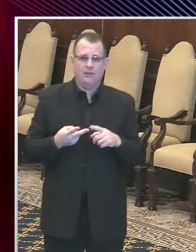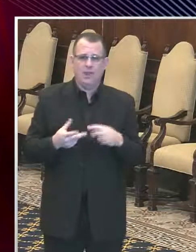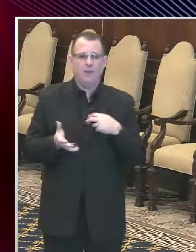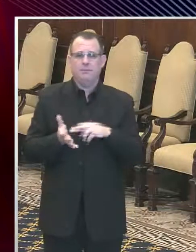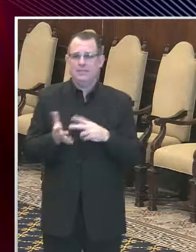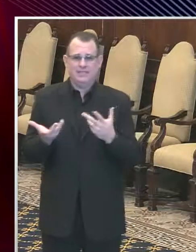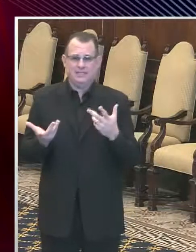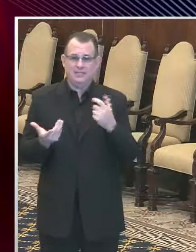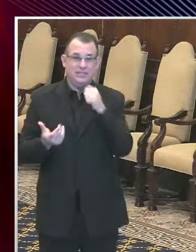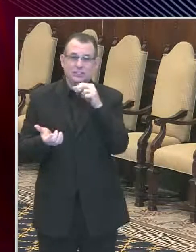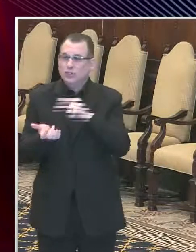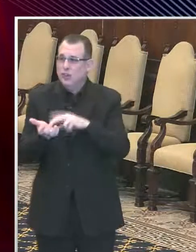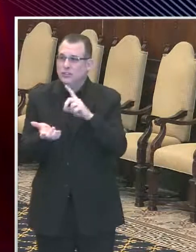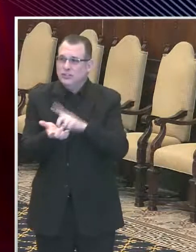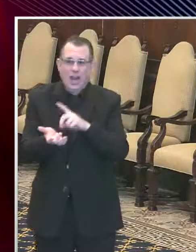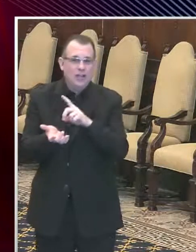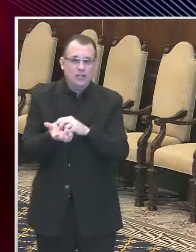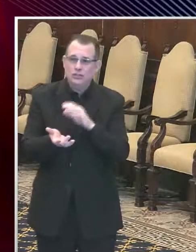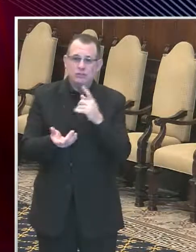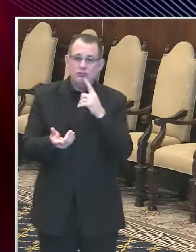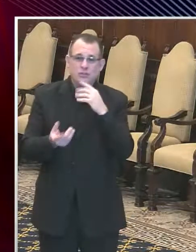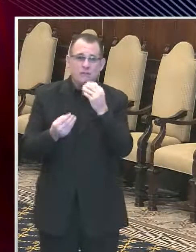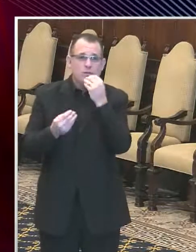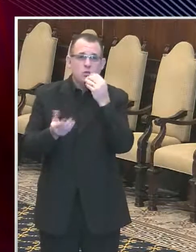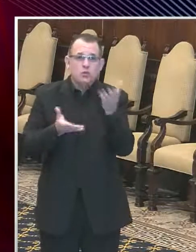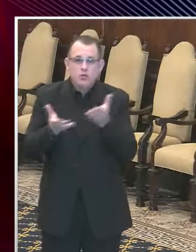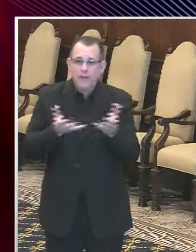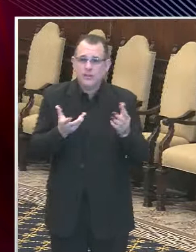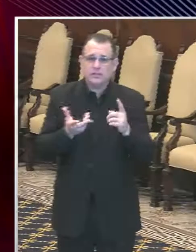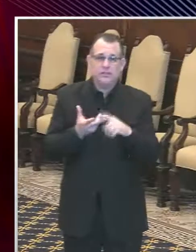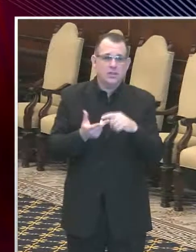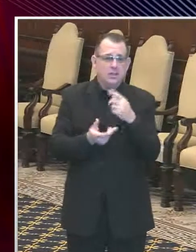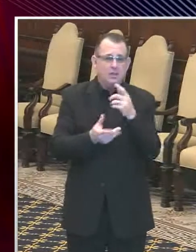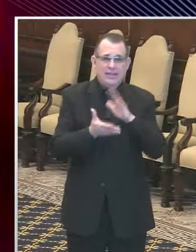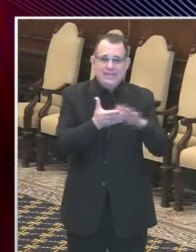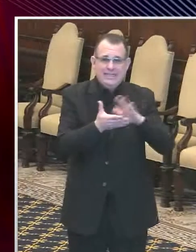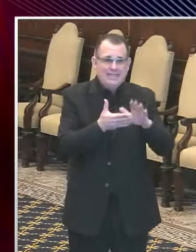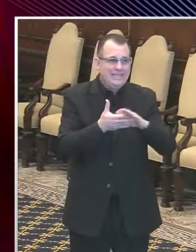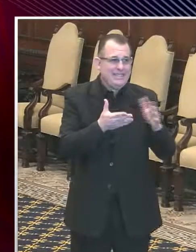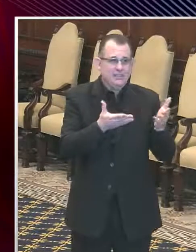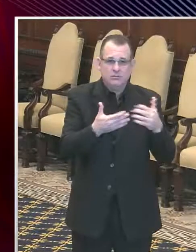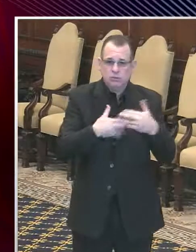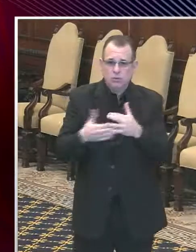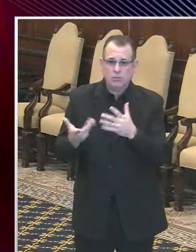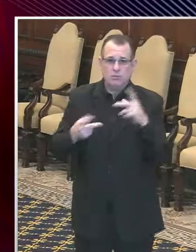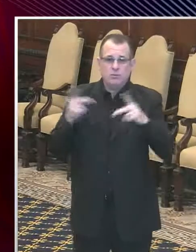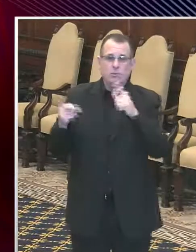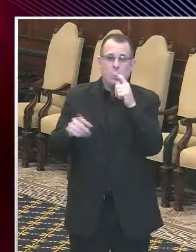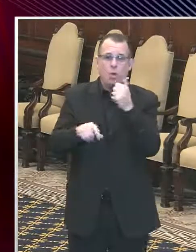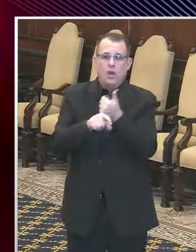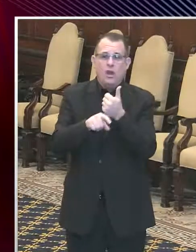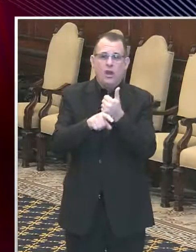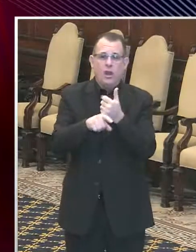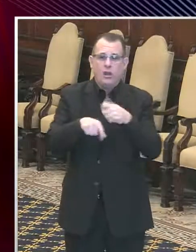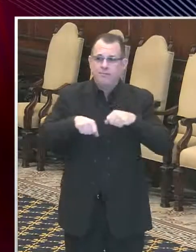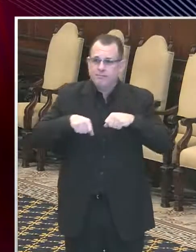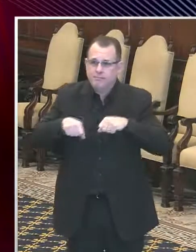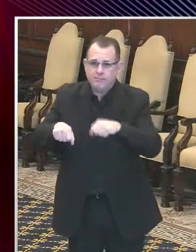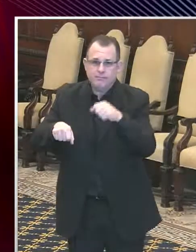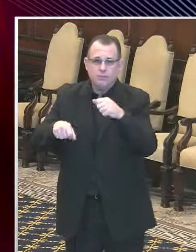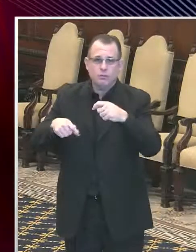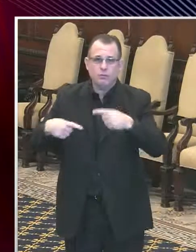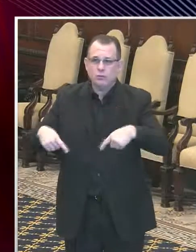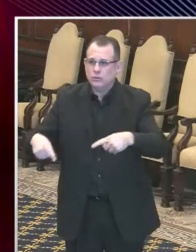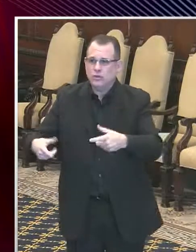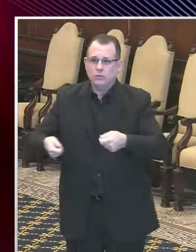just the nurses and doctors, but the people who do the food service, the people who clean the rooms, the people who are the escorts pushing wheelchairs and the like, are